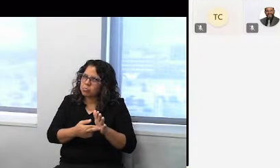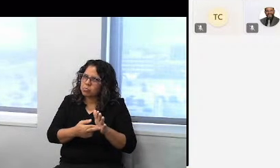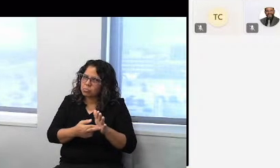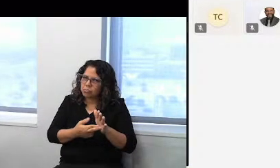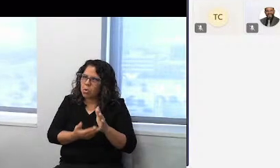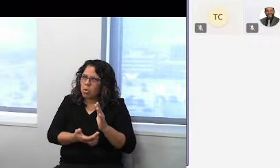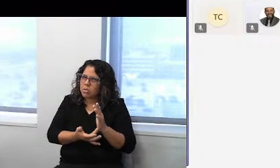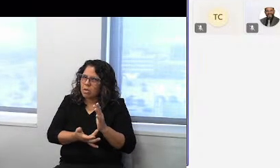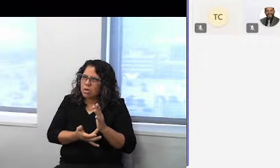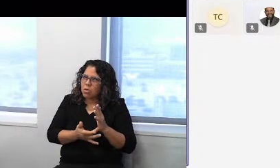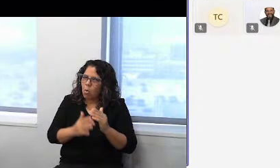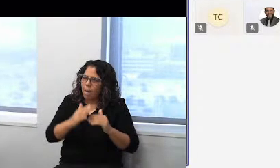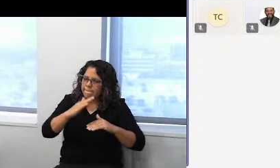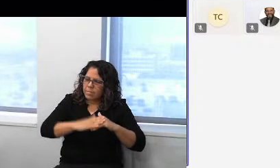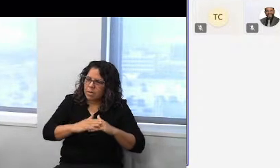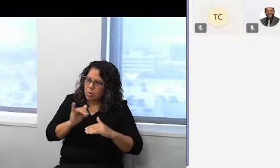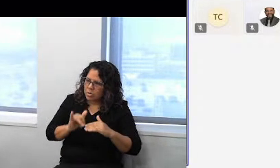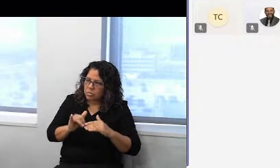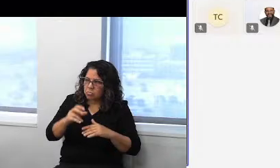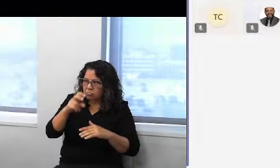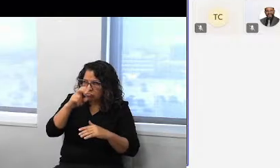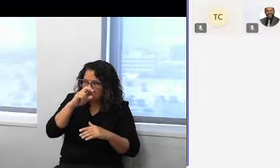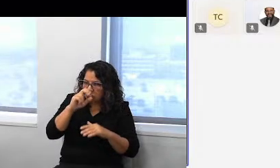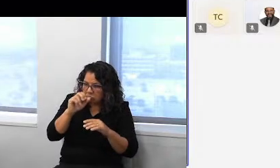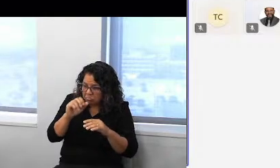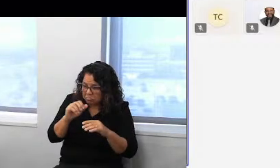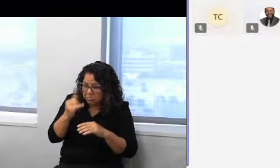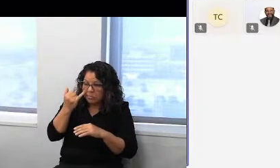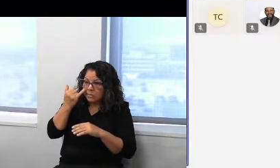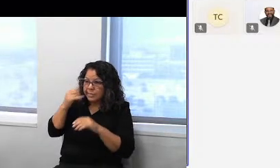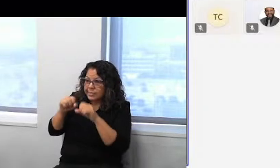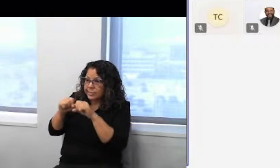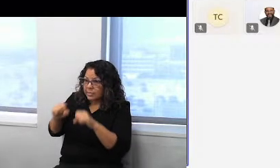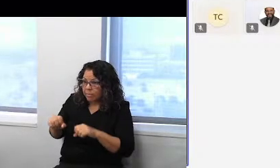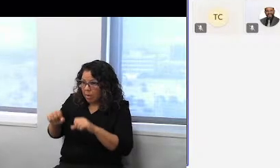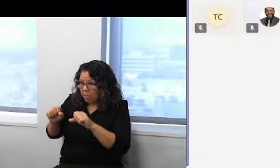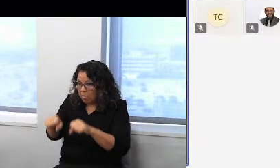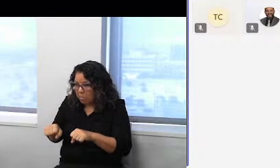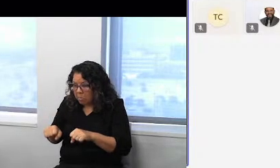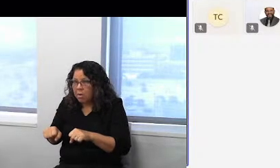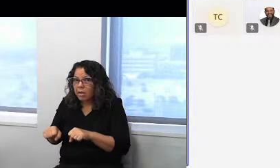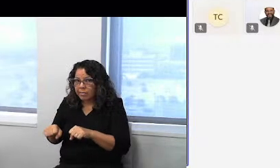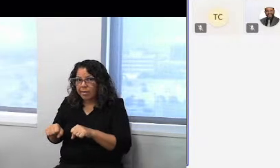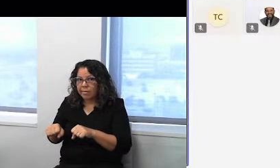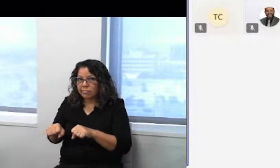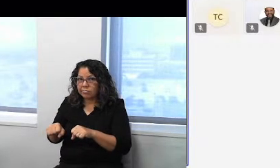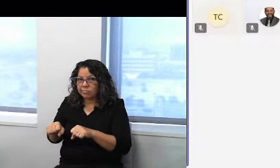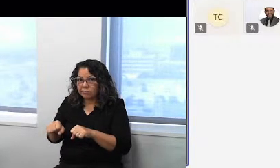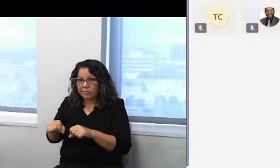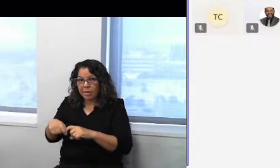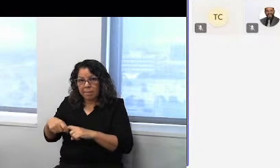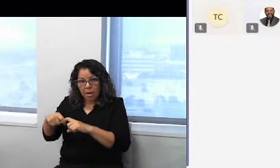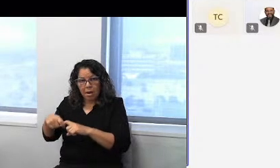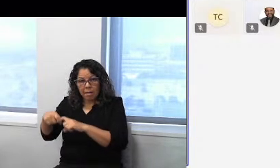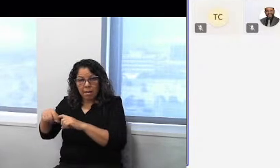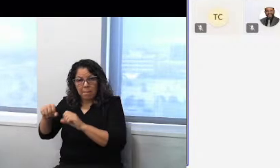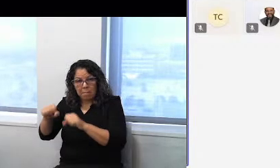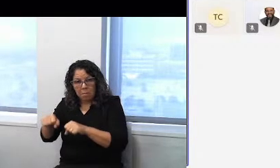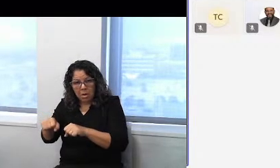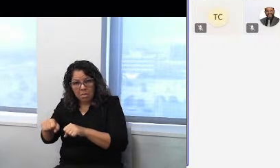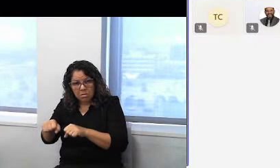if the system is capable of handling that intermittence, at least partly? Because now we know that it's impossible,